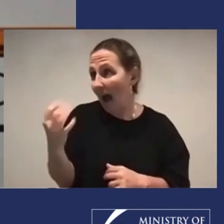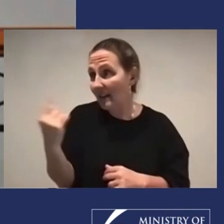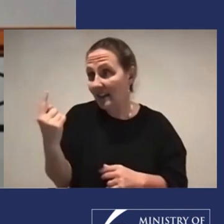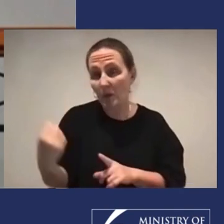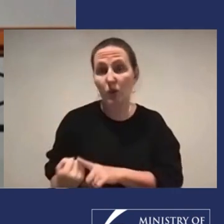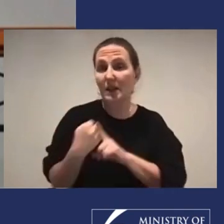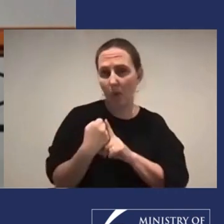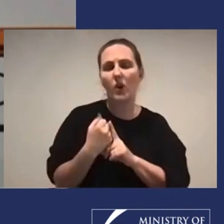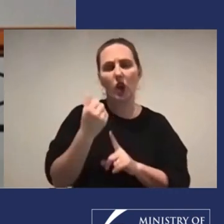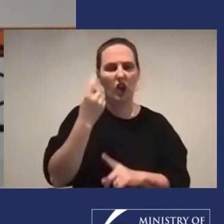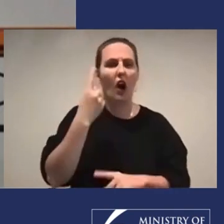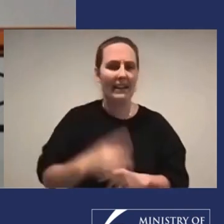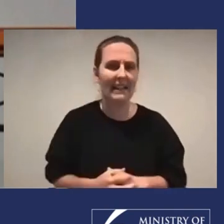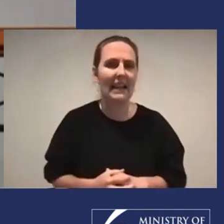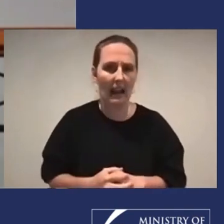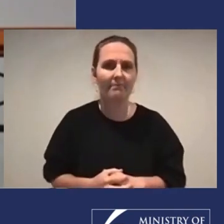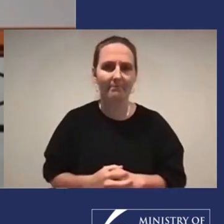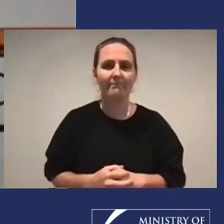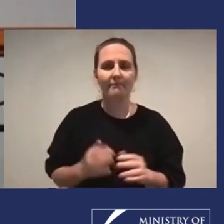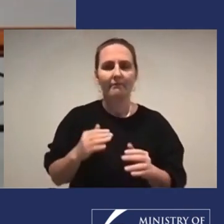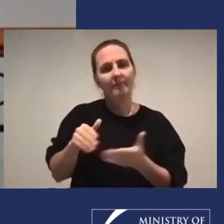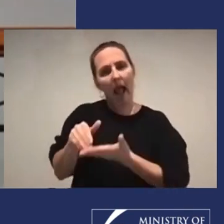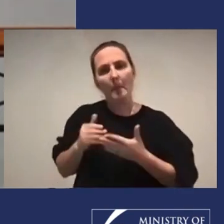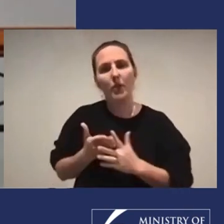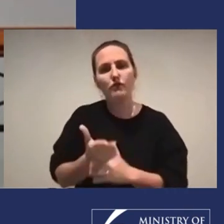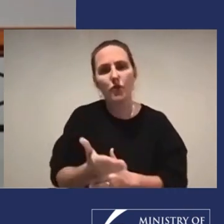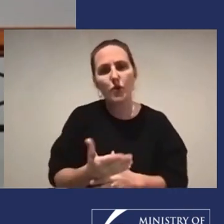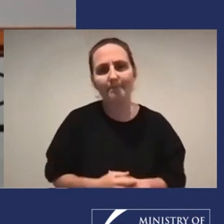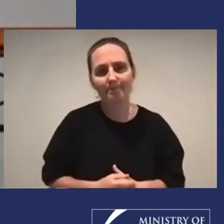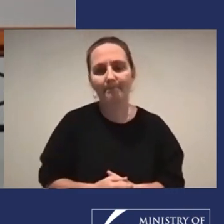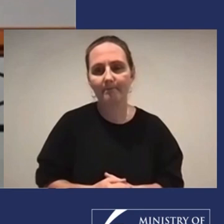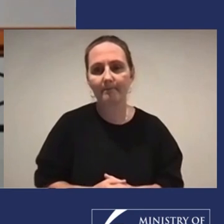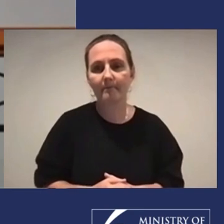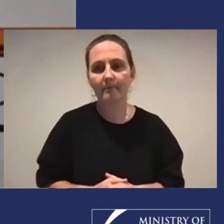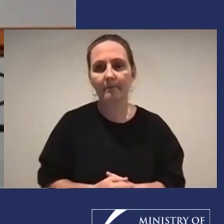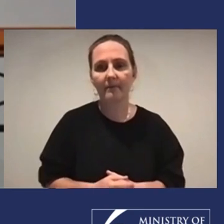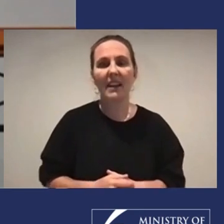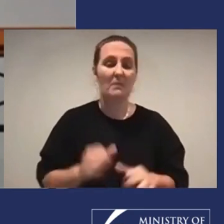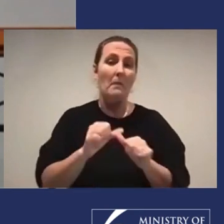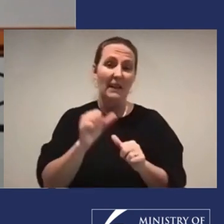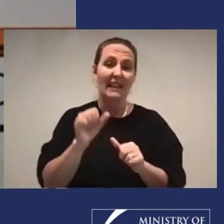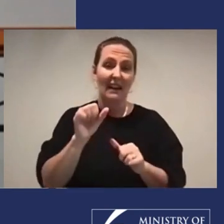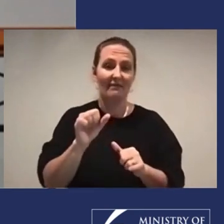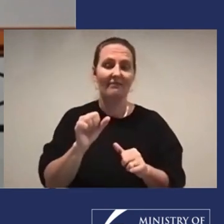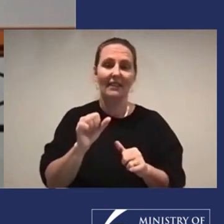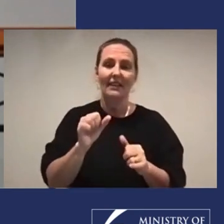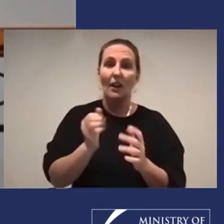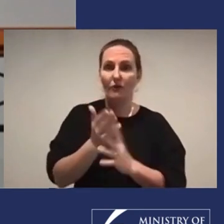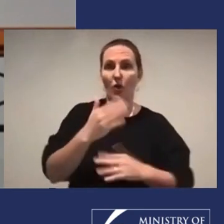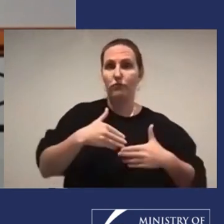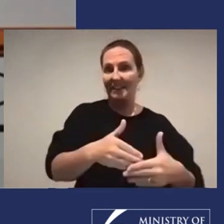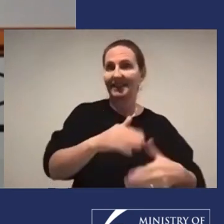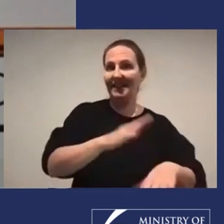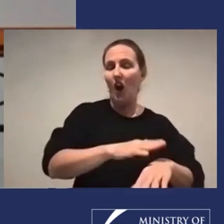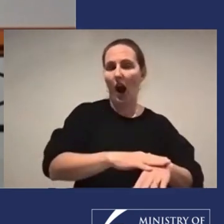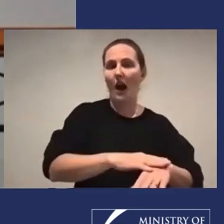So, but to be really, it's probably if you can, then do it in your pregnancy, like you said, because then you're done, aren't you, and all dusted, and then you